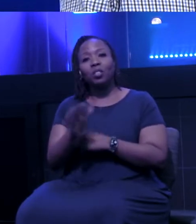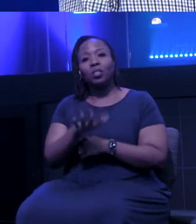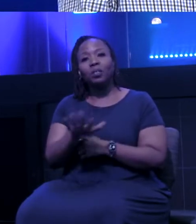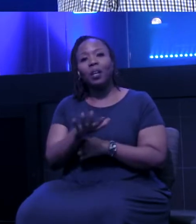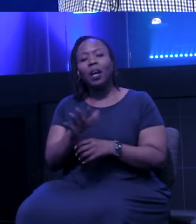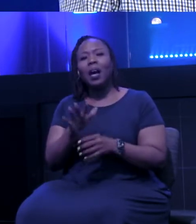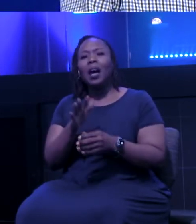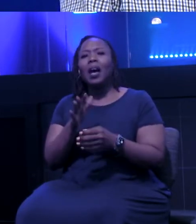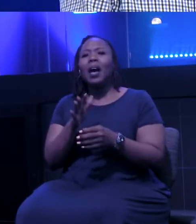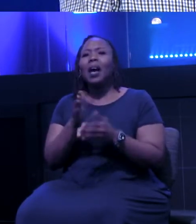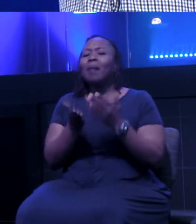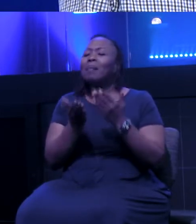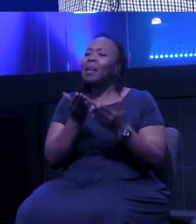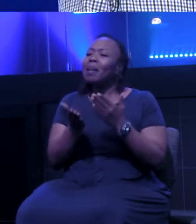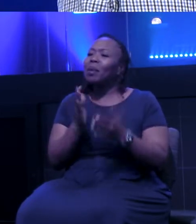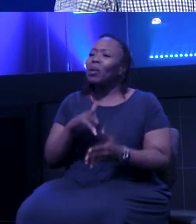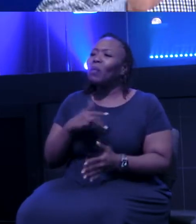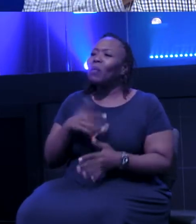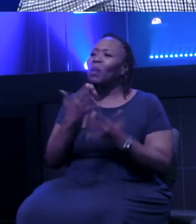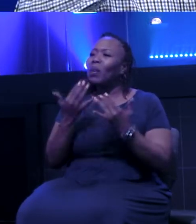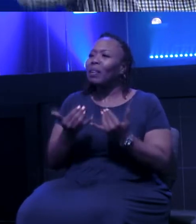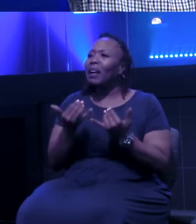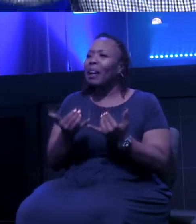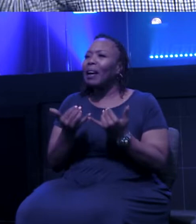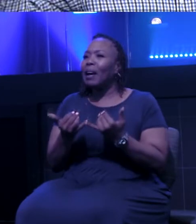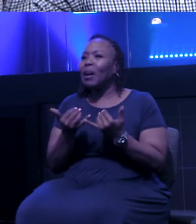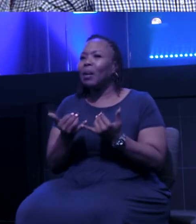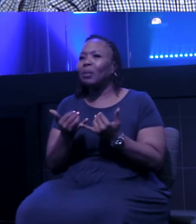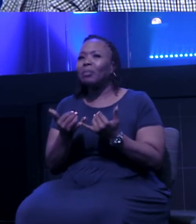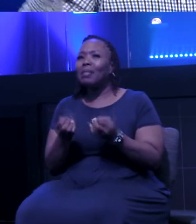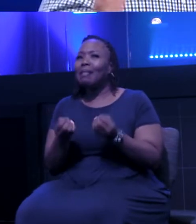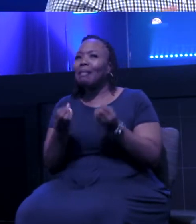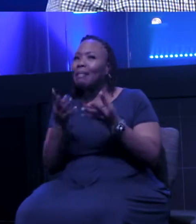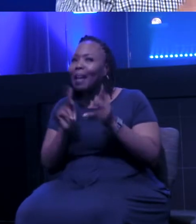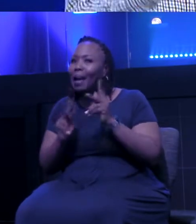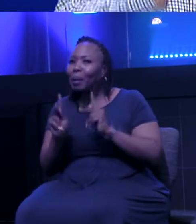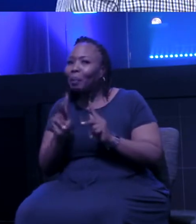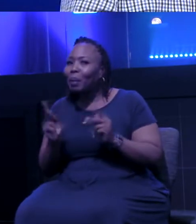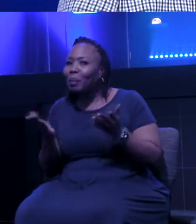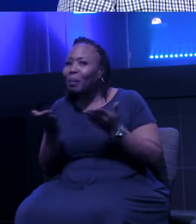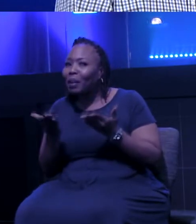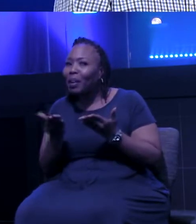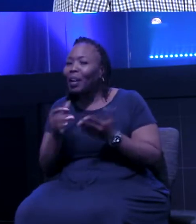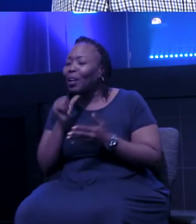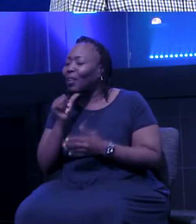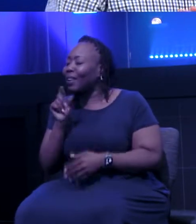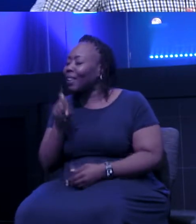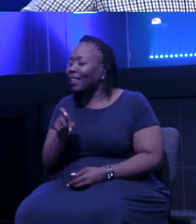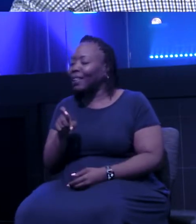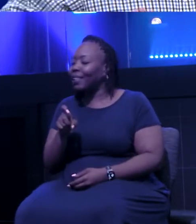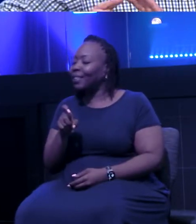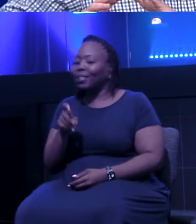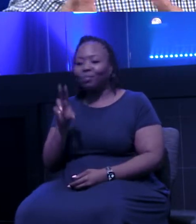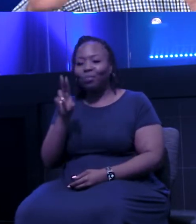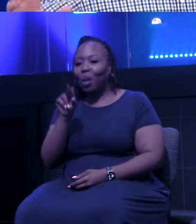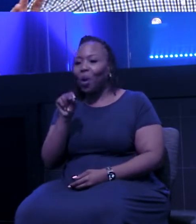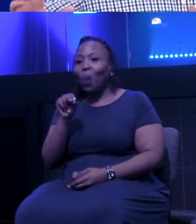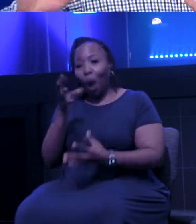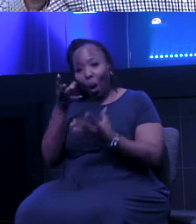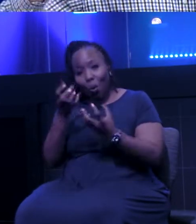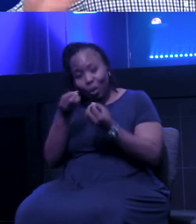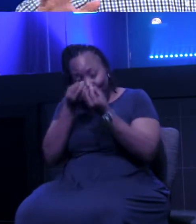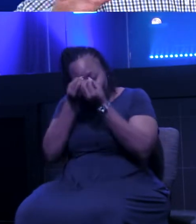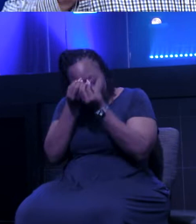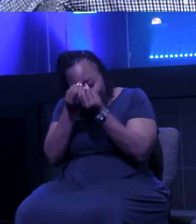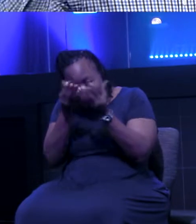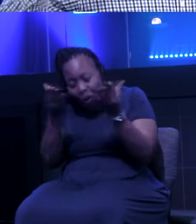right now that you come and there's a lot of people here and you're not needed. Let me let you know, the biggest challenge,